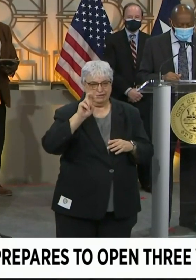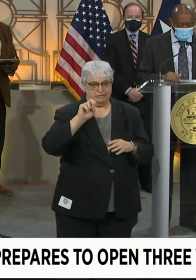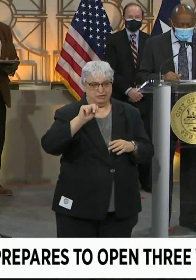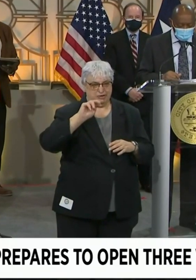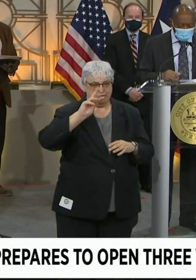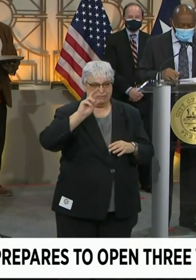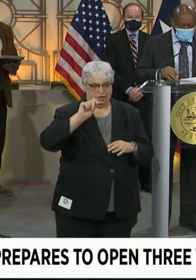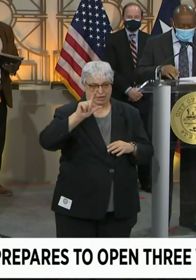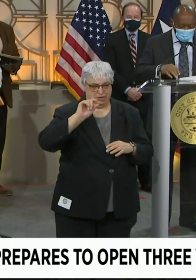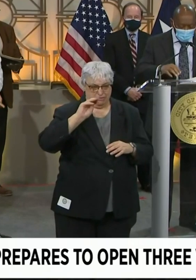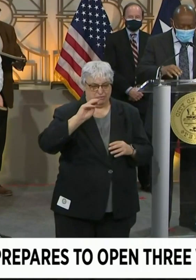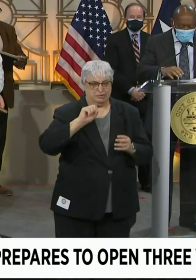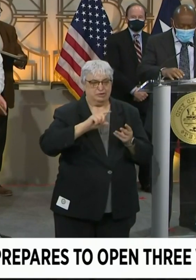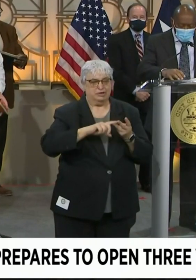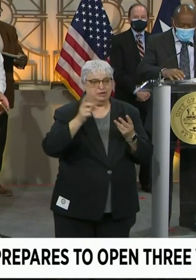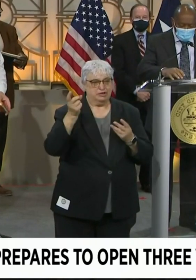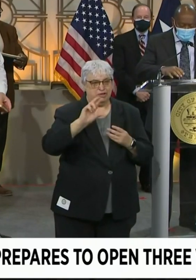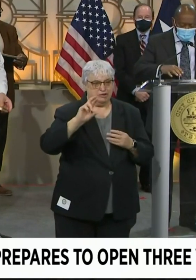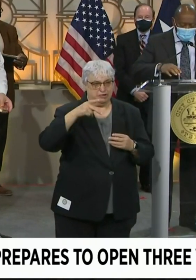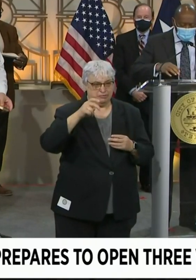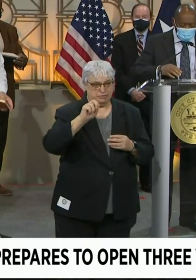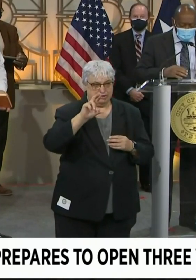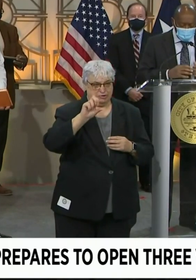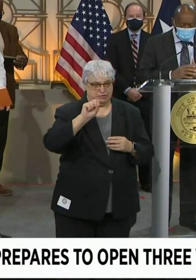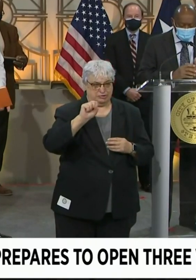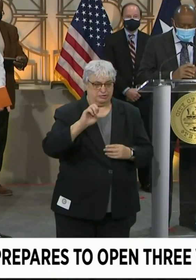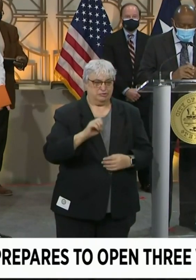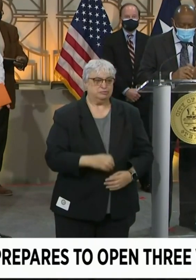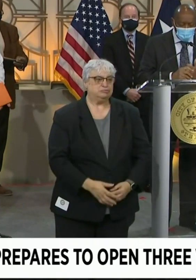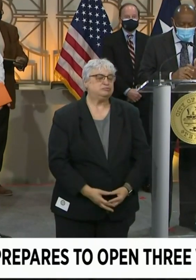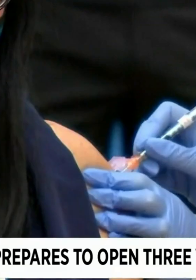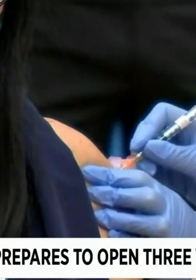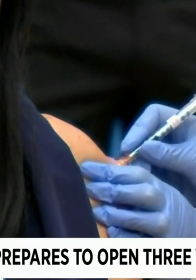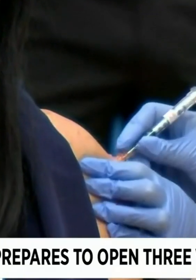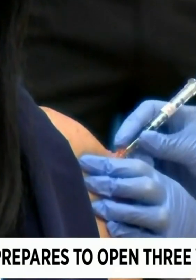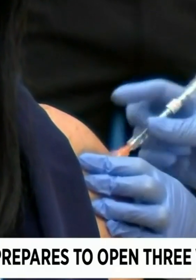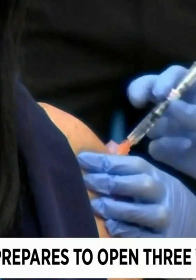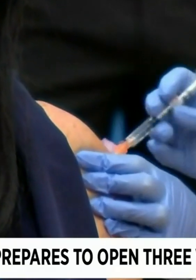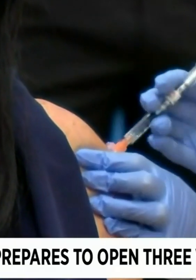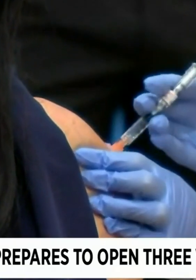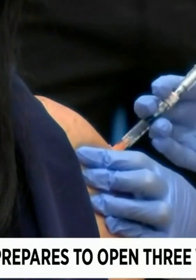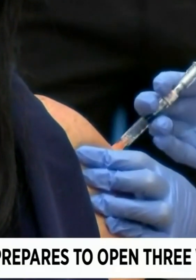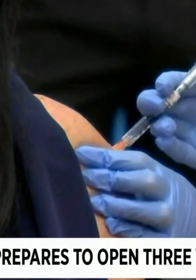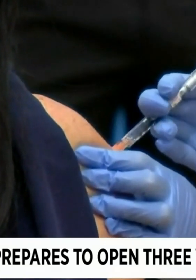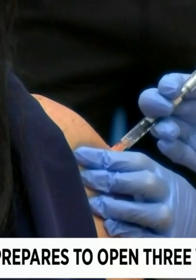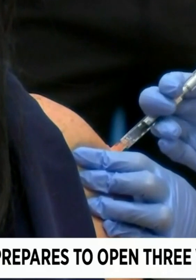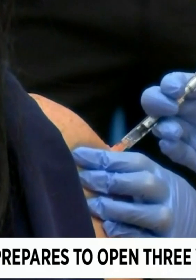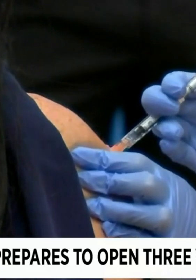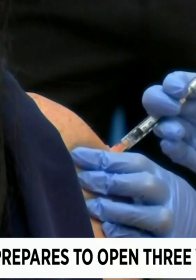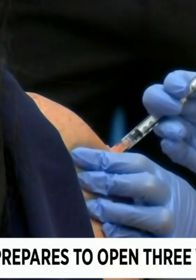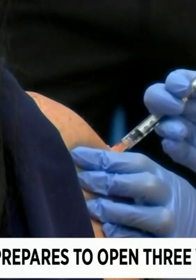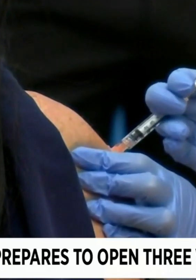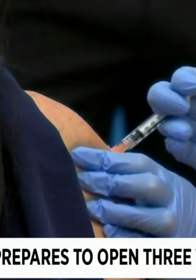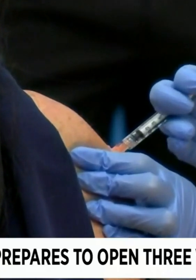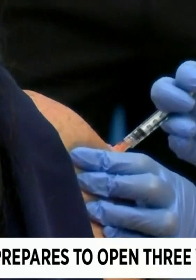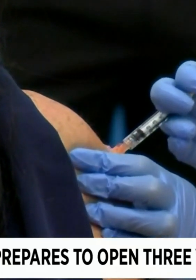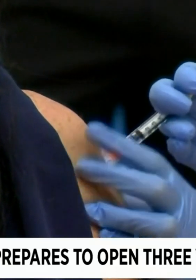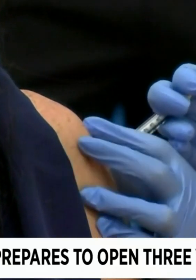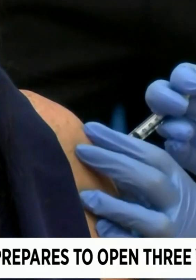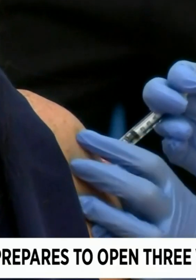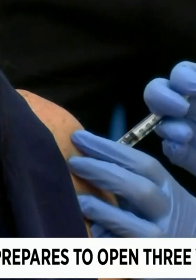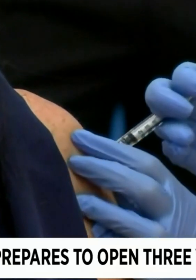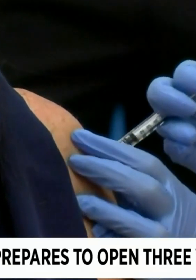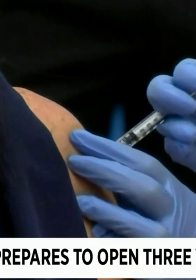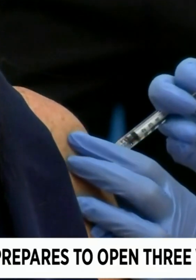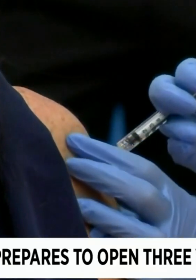wrong direction, and they still are waiting to see some of the effects from the holidays. So that's why his goal is to get as